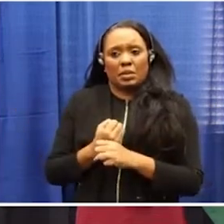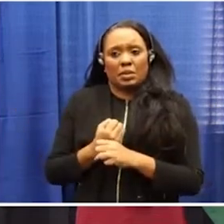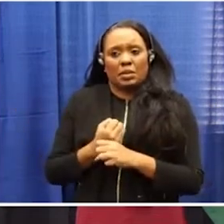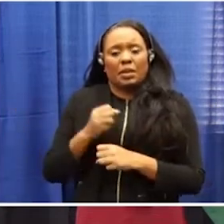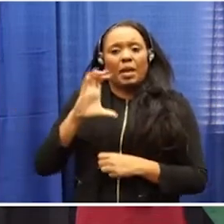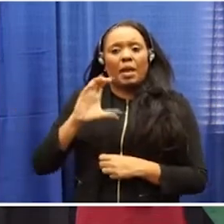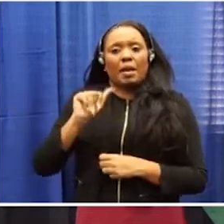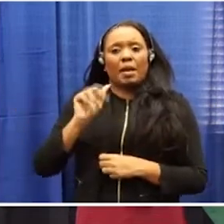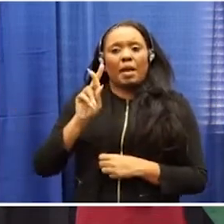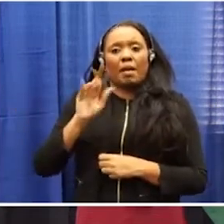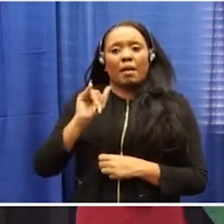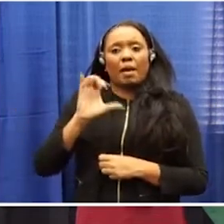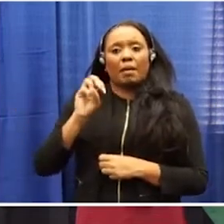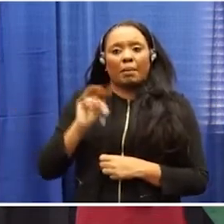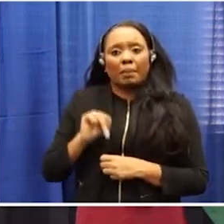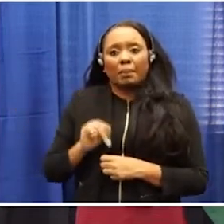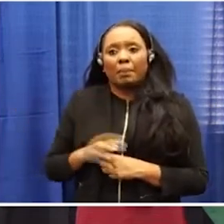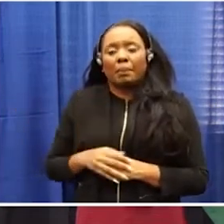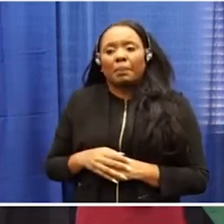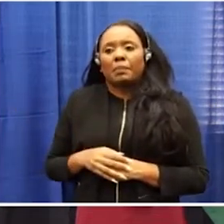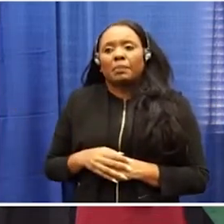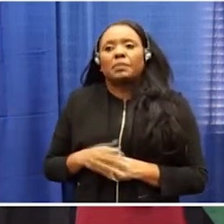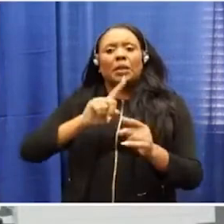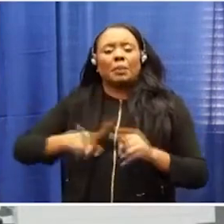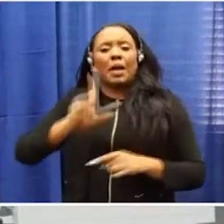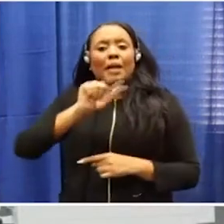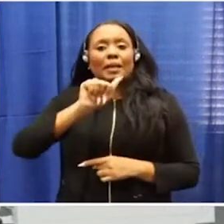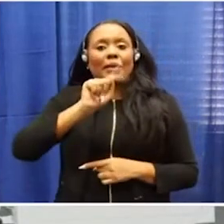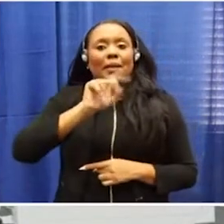the exclusion of countries to the summit.